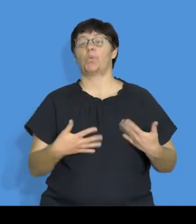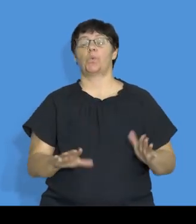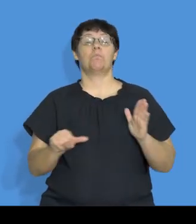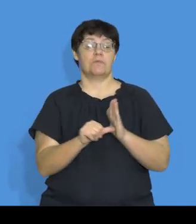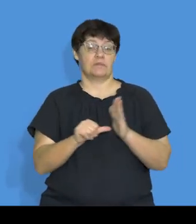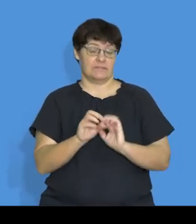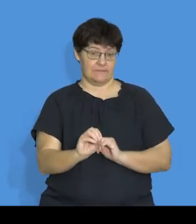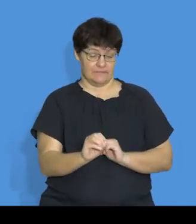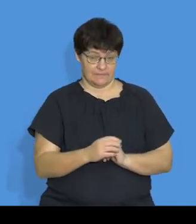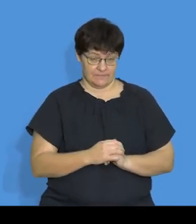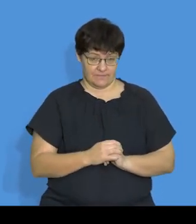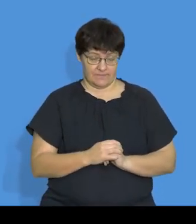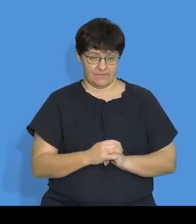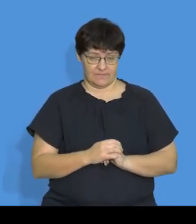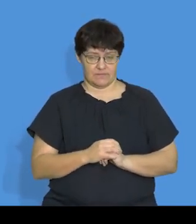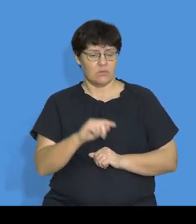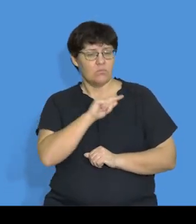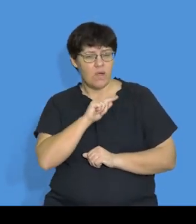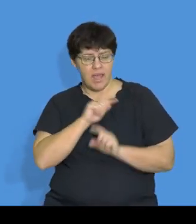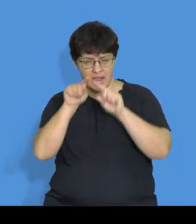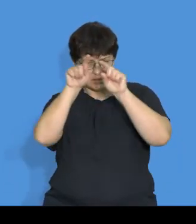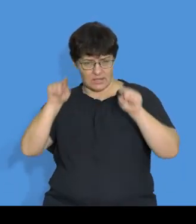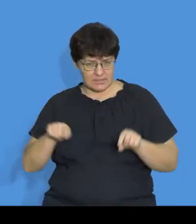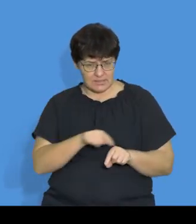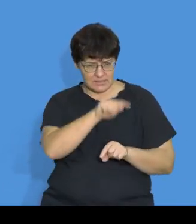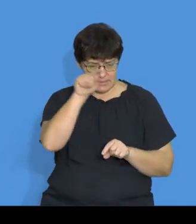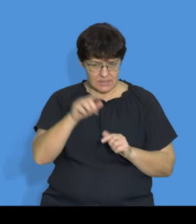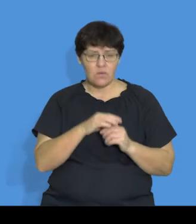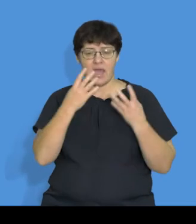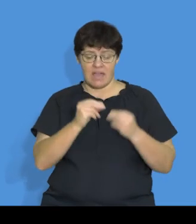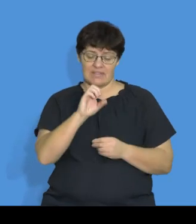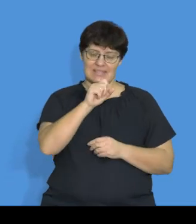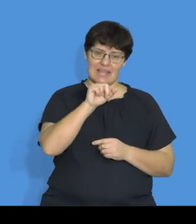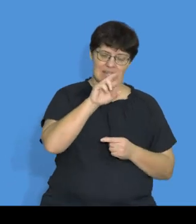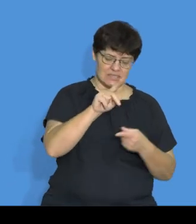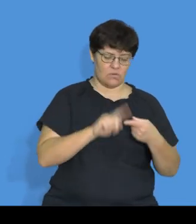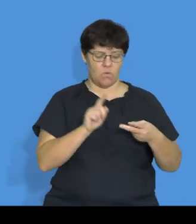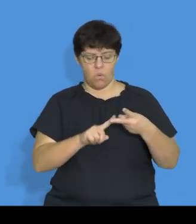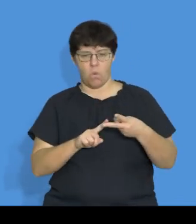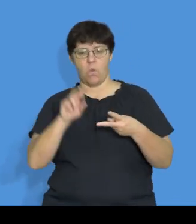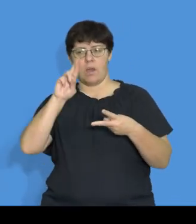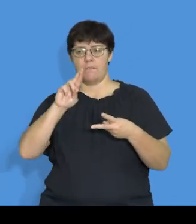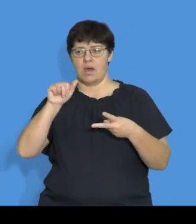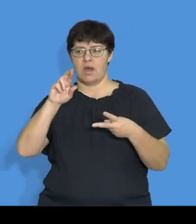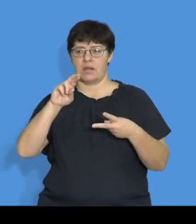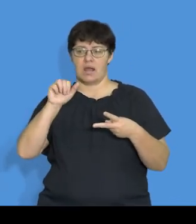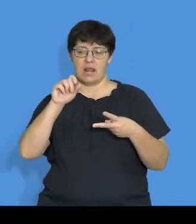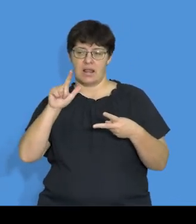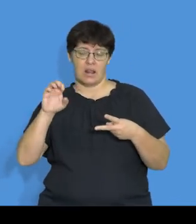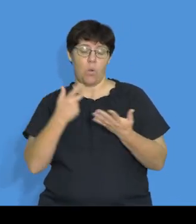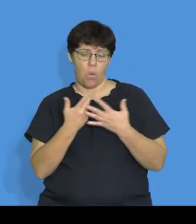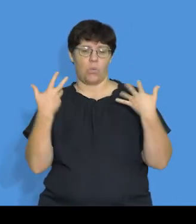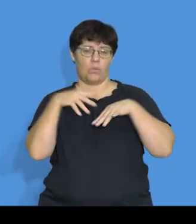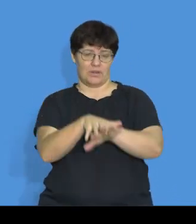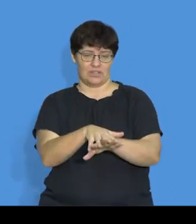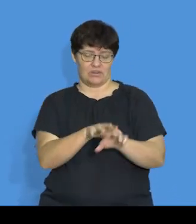and also because it's a circuit, we could either have a series or parallel, or a combination of series